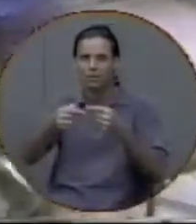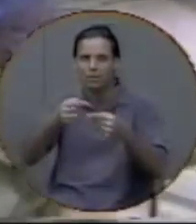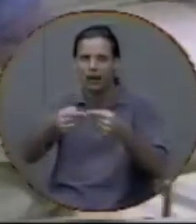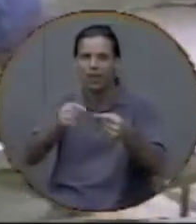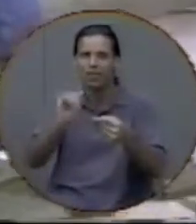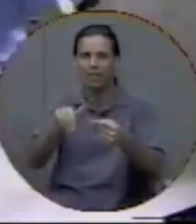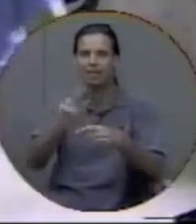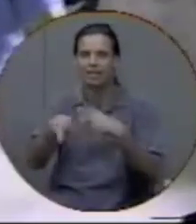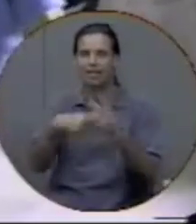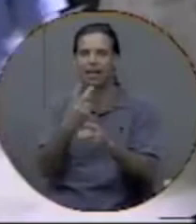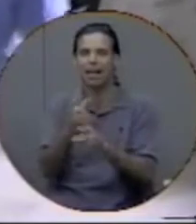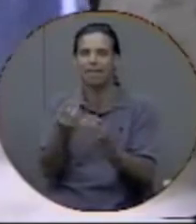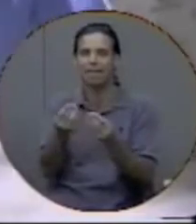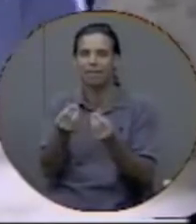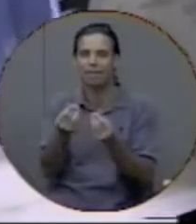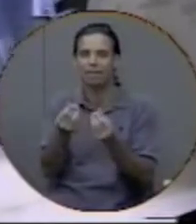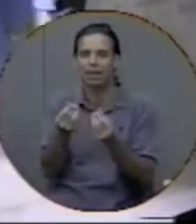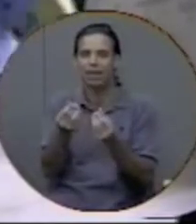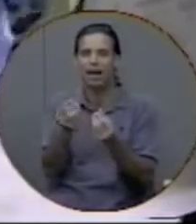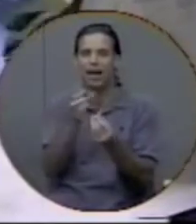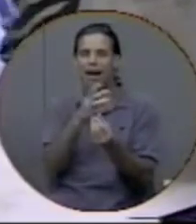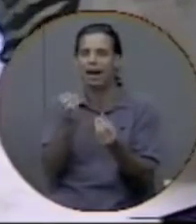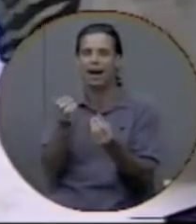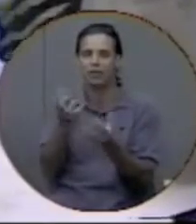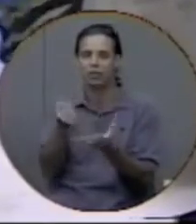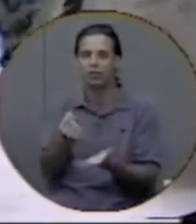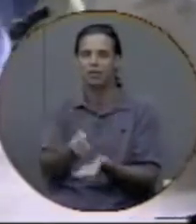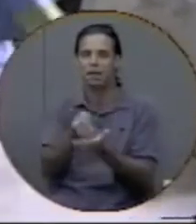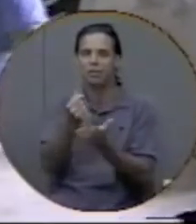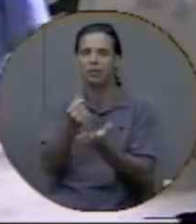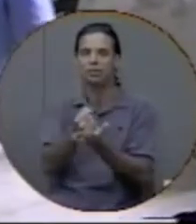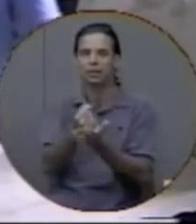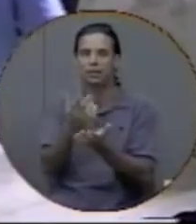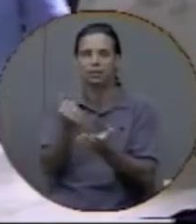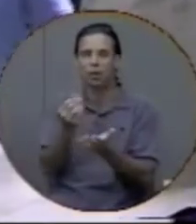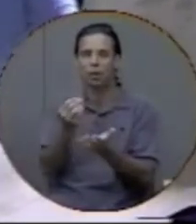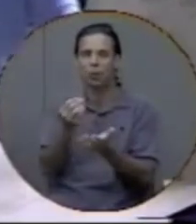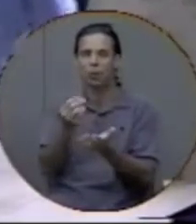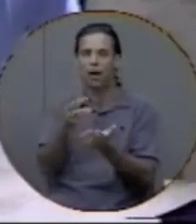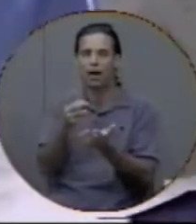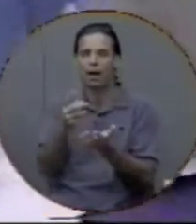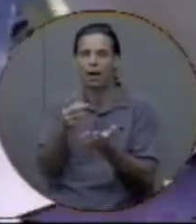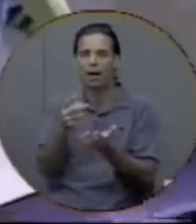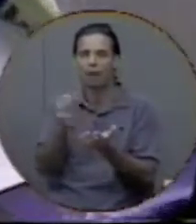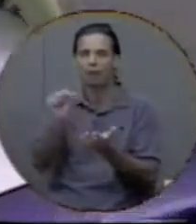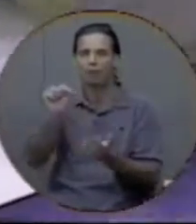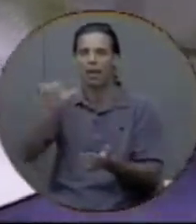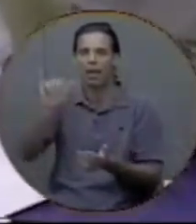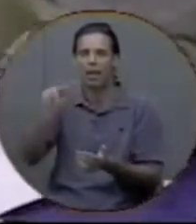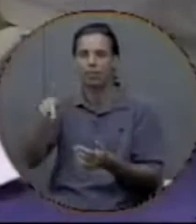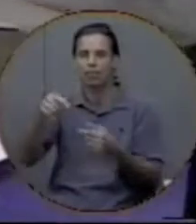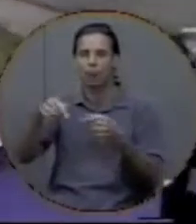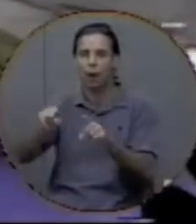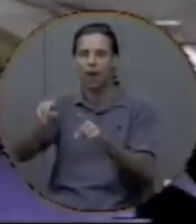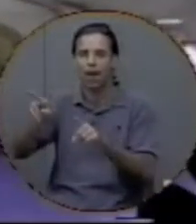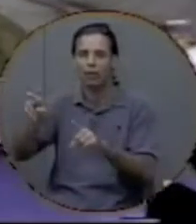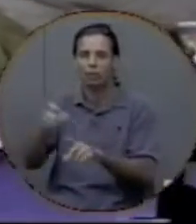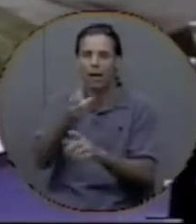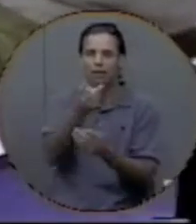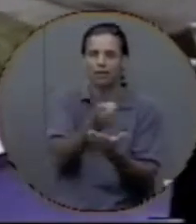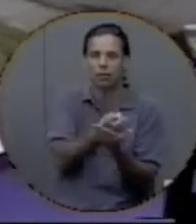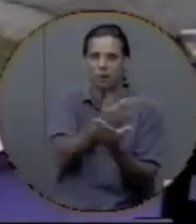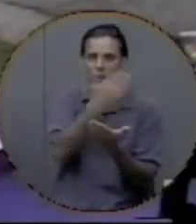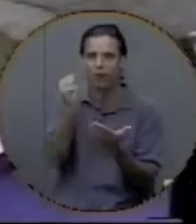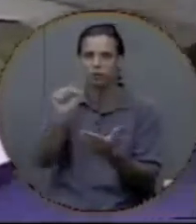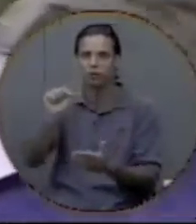kind of texture it has. And it just helps me so I don't slip as I'm transferring, because the sheet